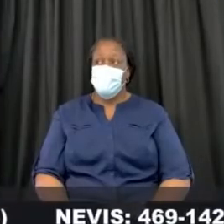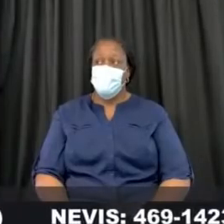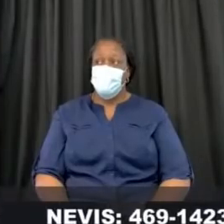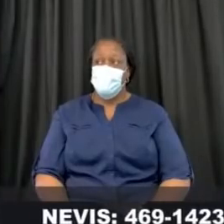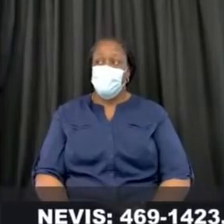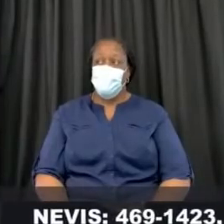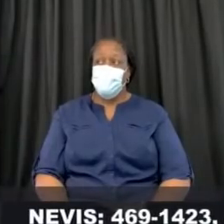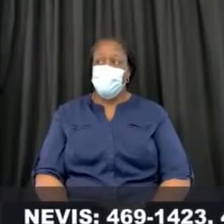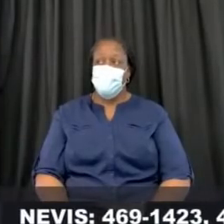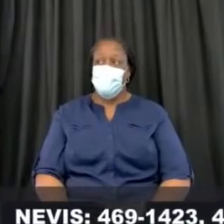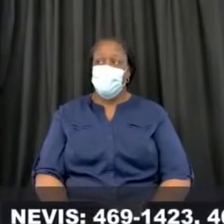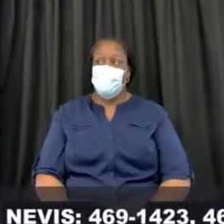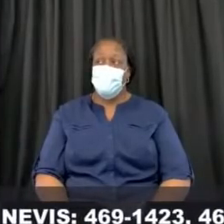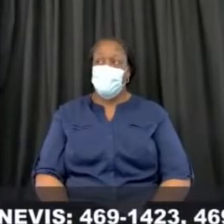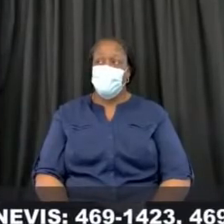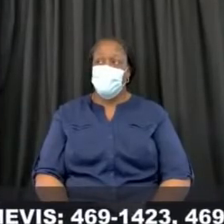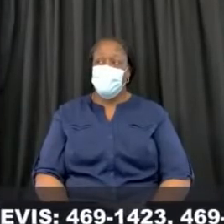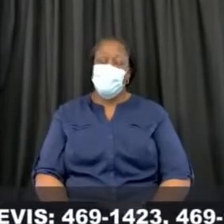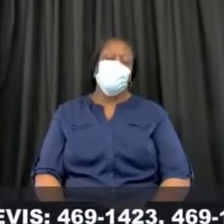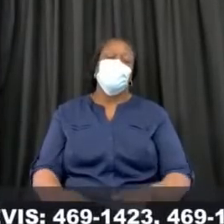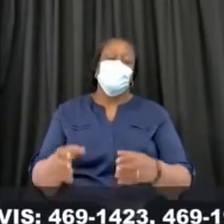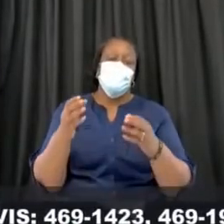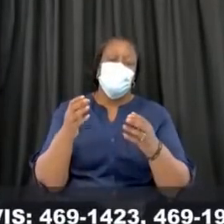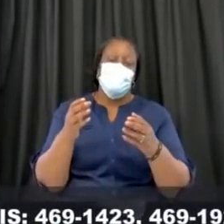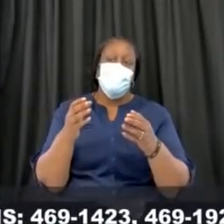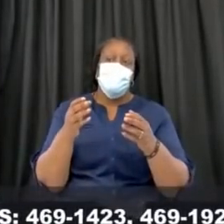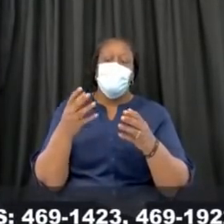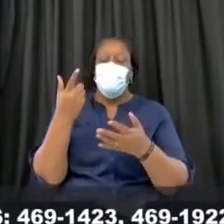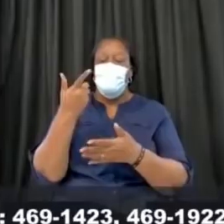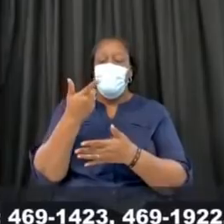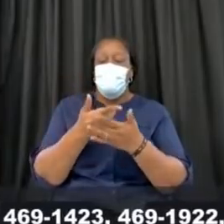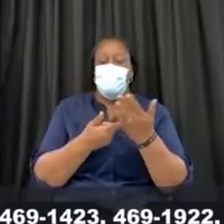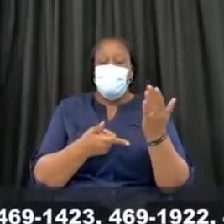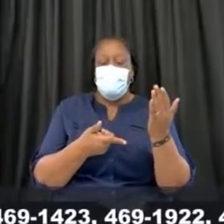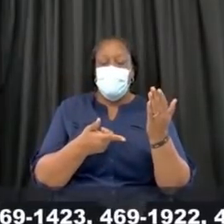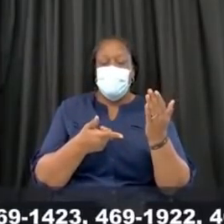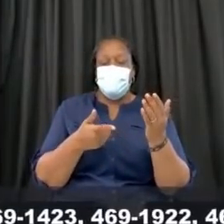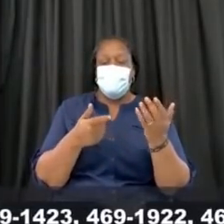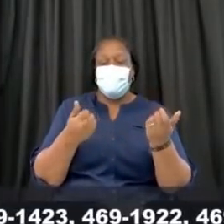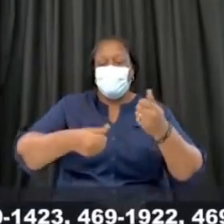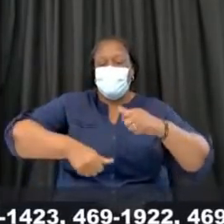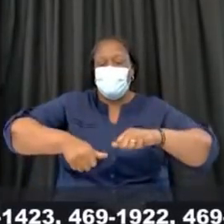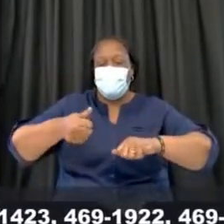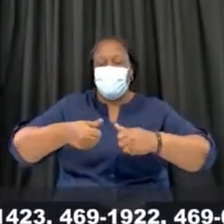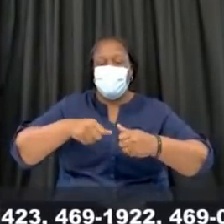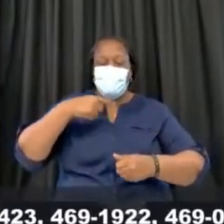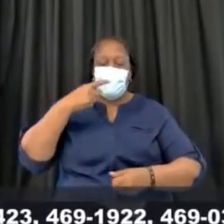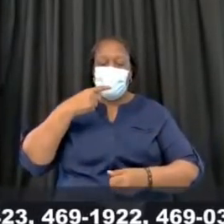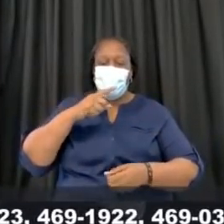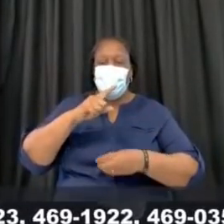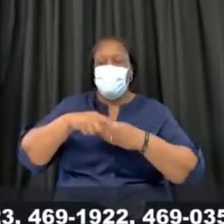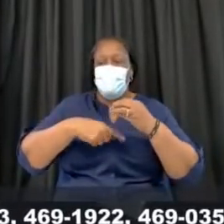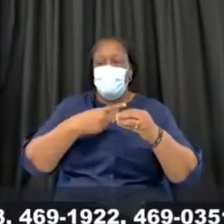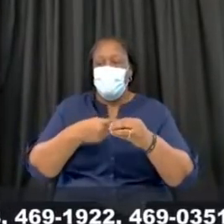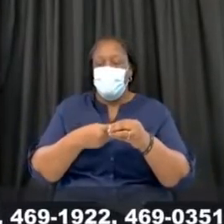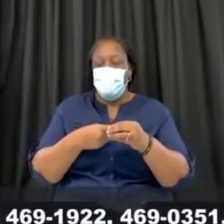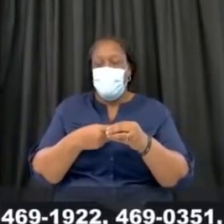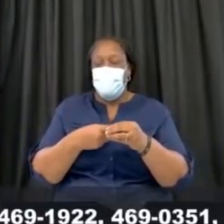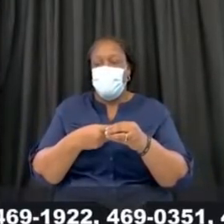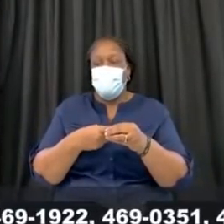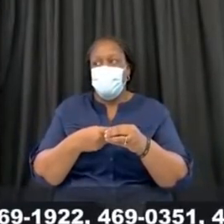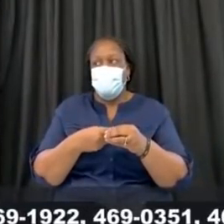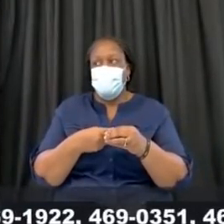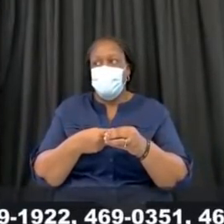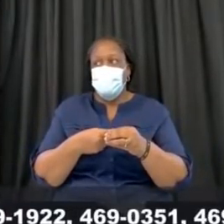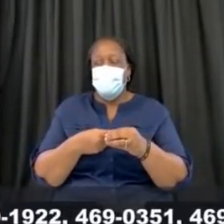of someone who is fully vaccinated but becomes infected when compared to someone who is